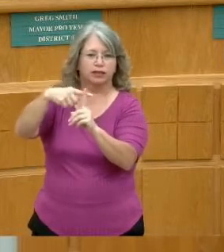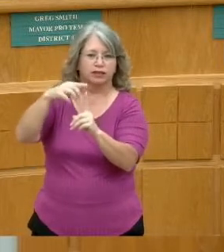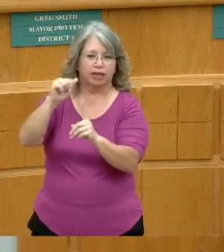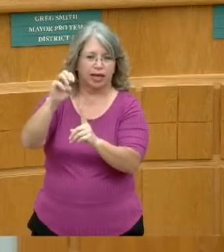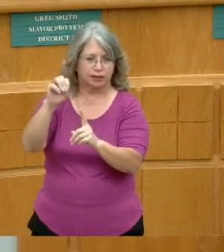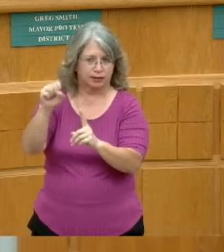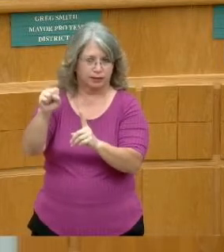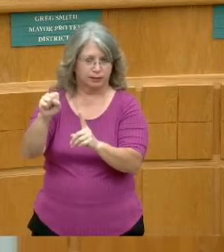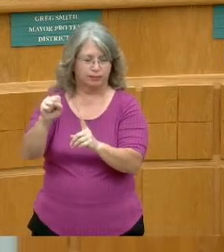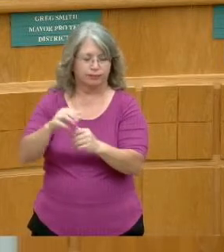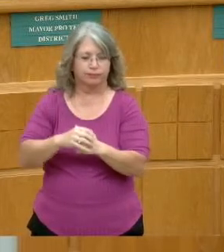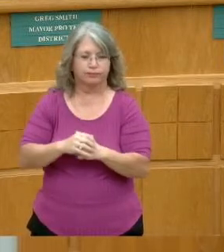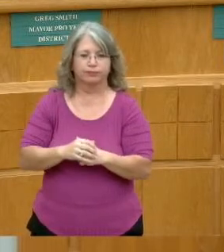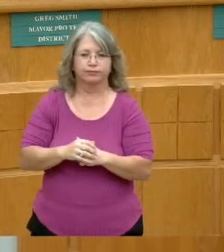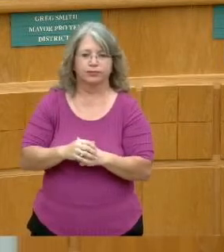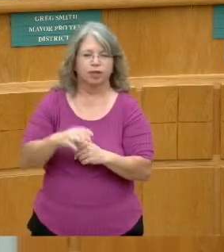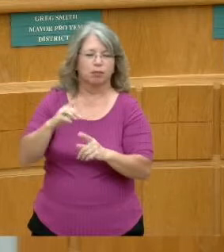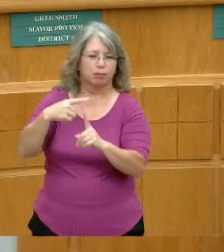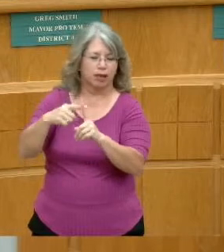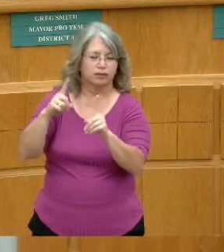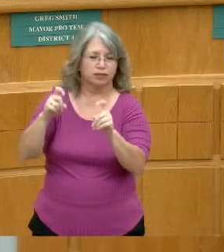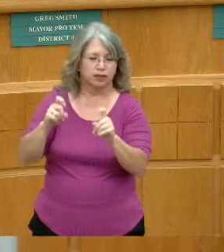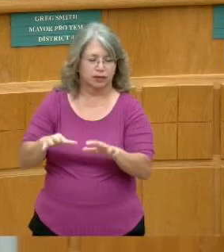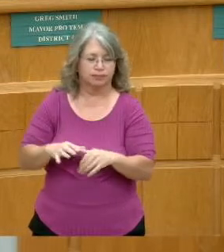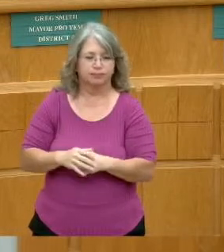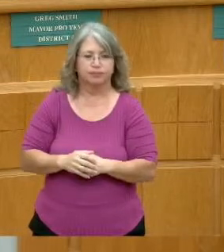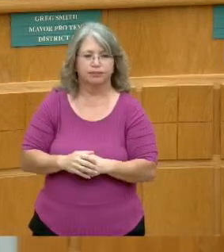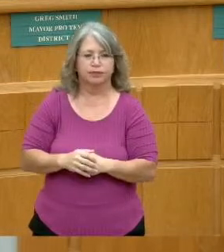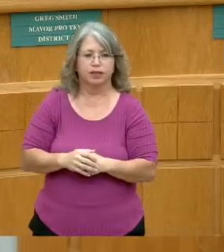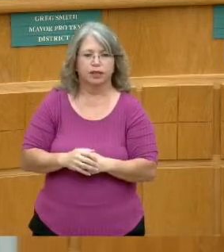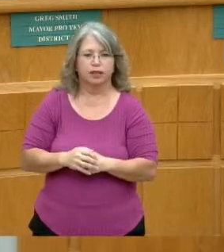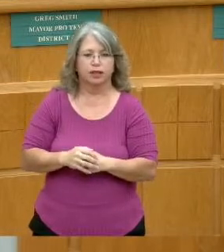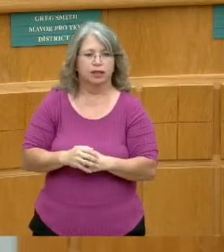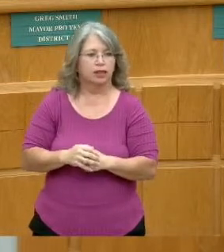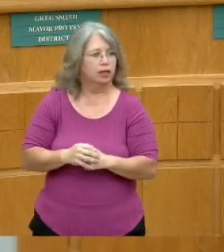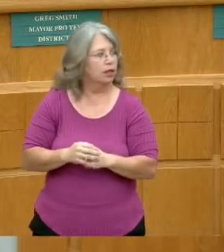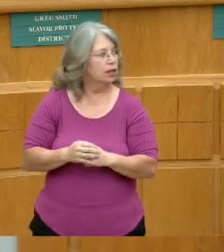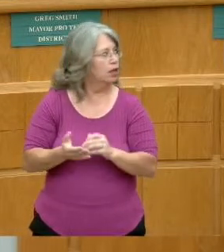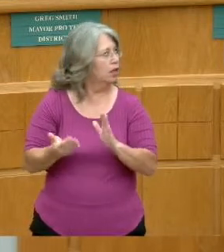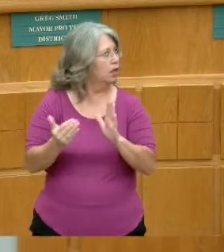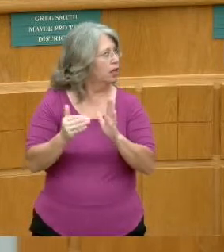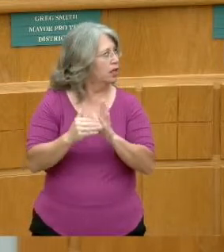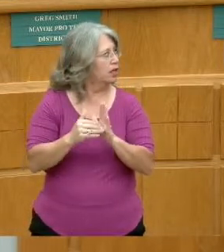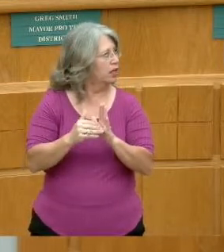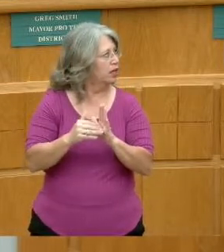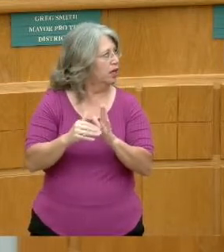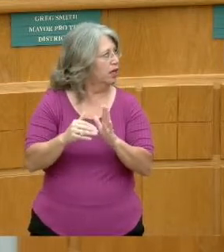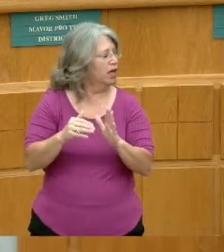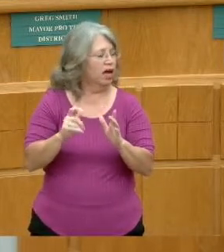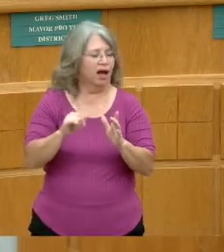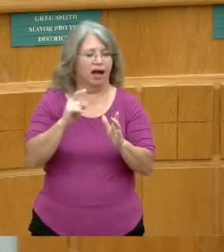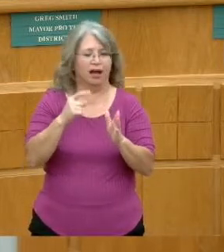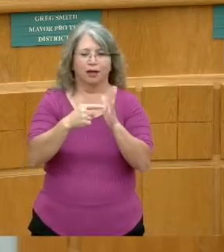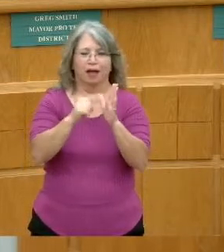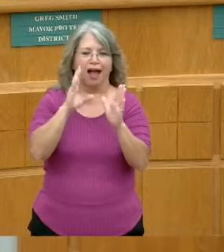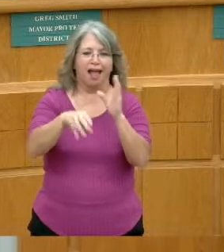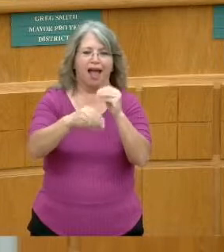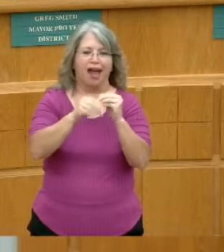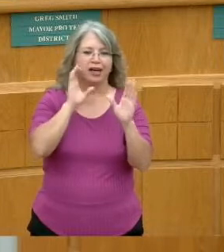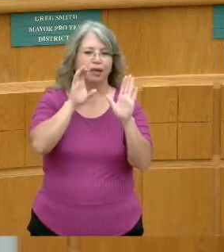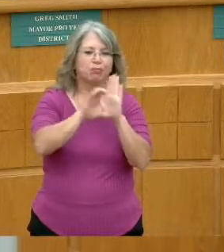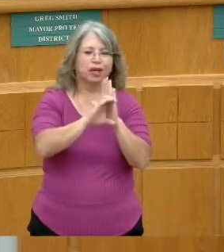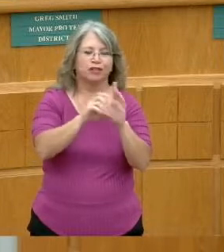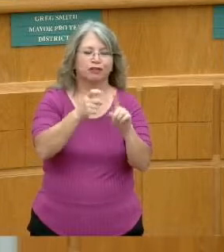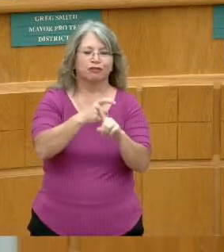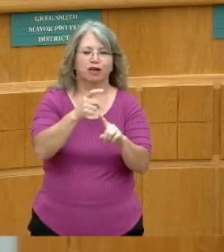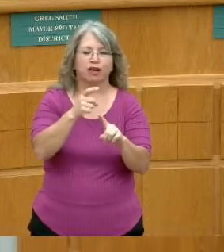future. And again, we have the scene from the from the Dark Knight, where they use cell phones